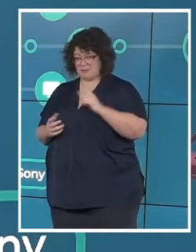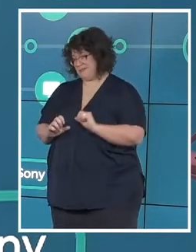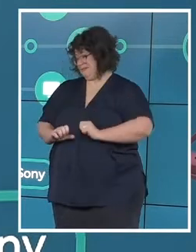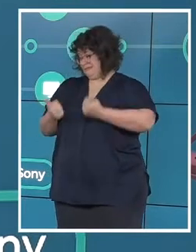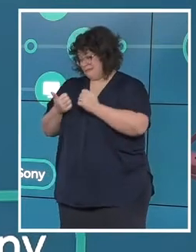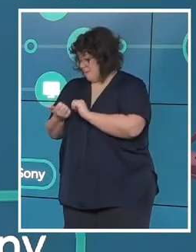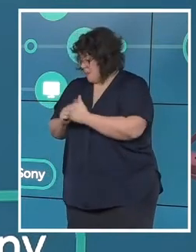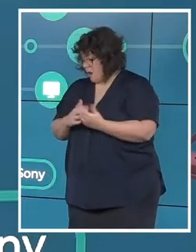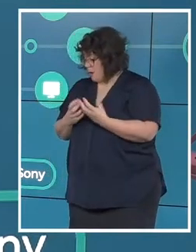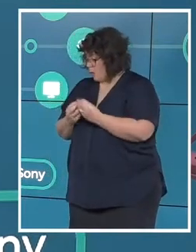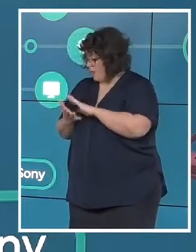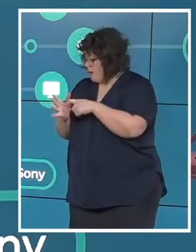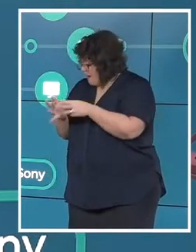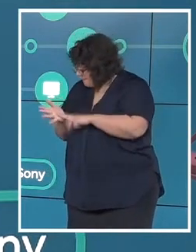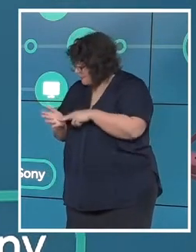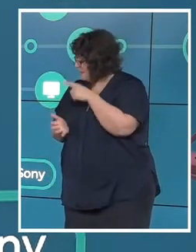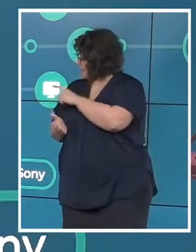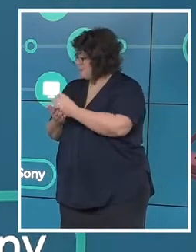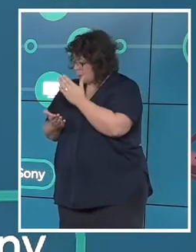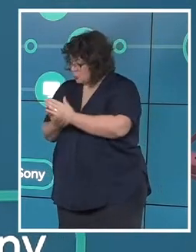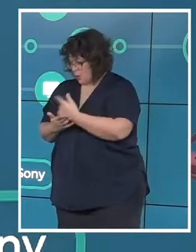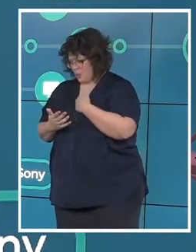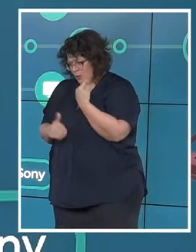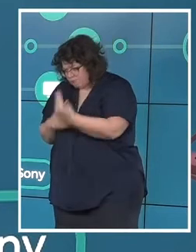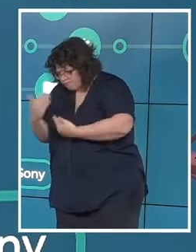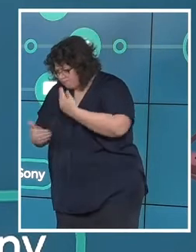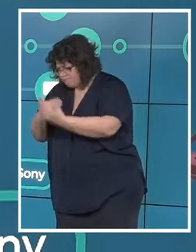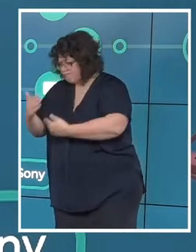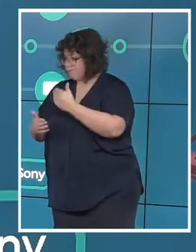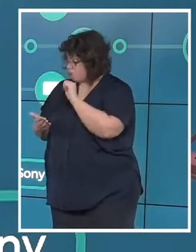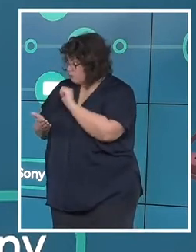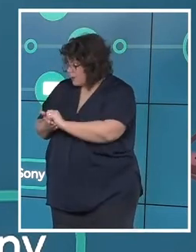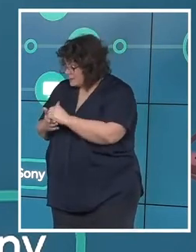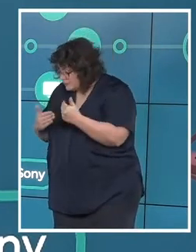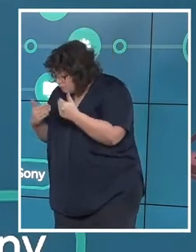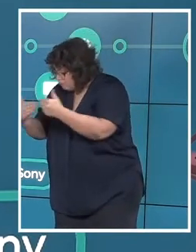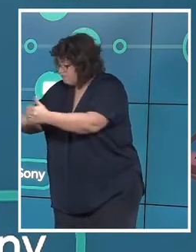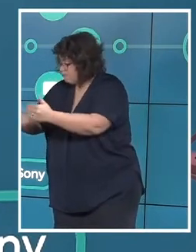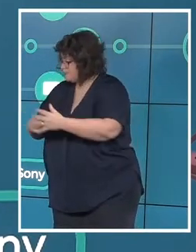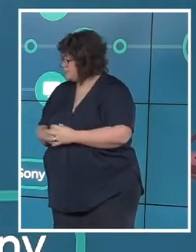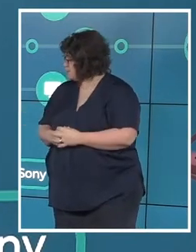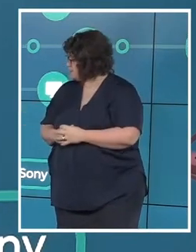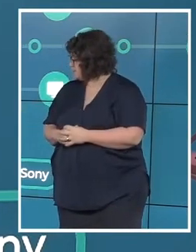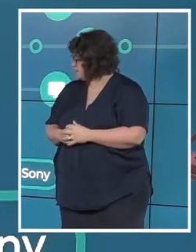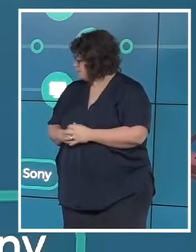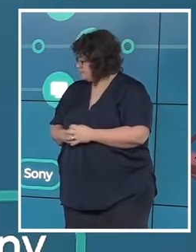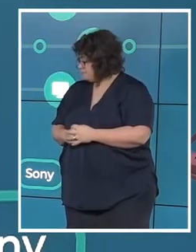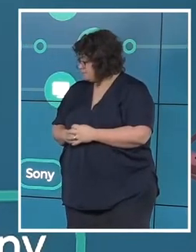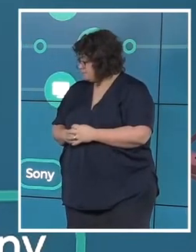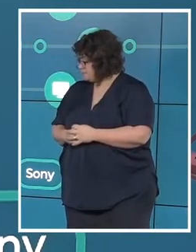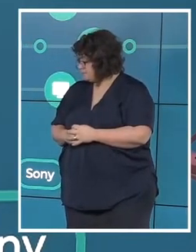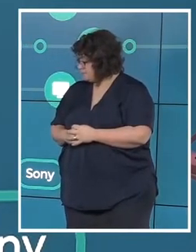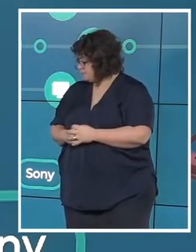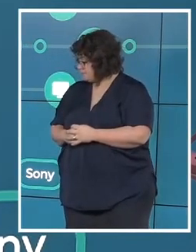right way, right? That we are doing it and looking, seeing it the way it should be.